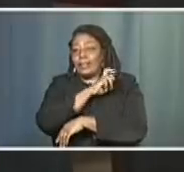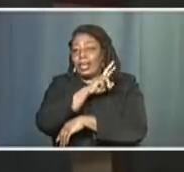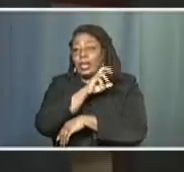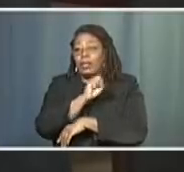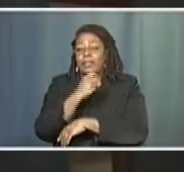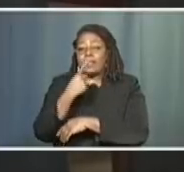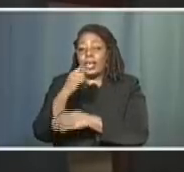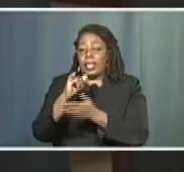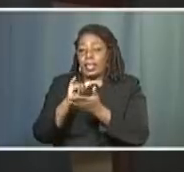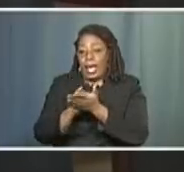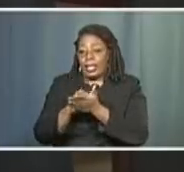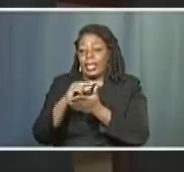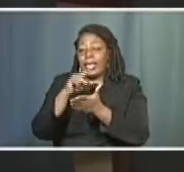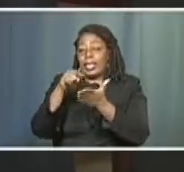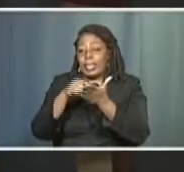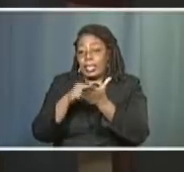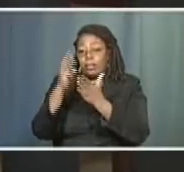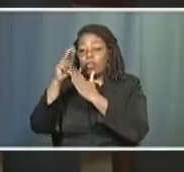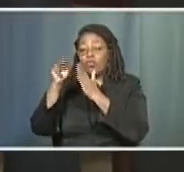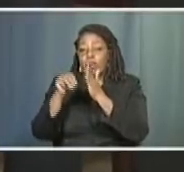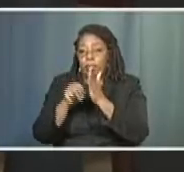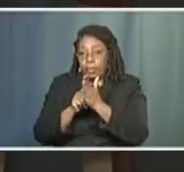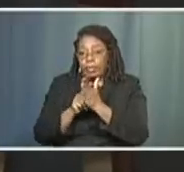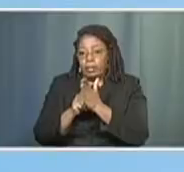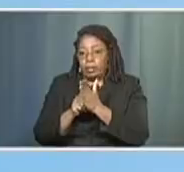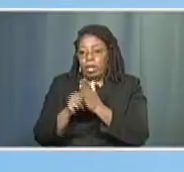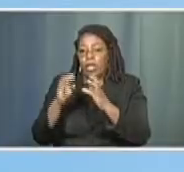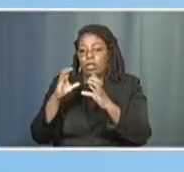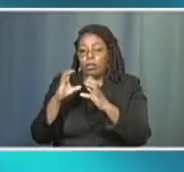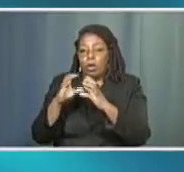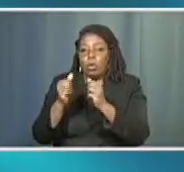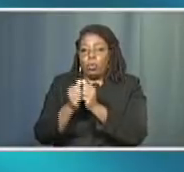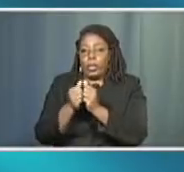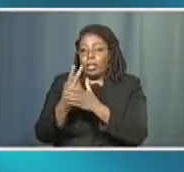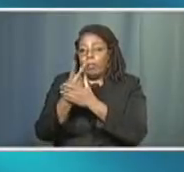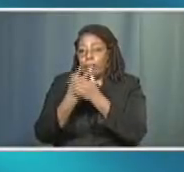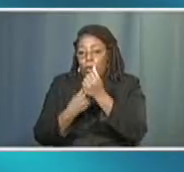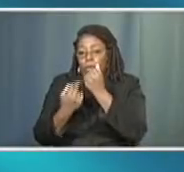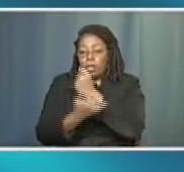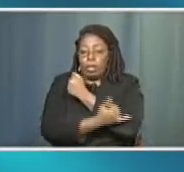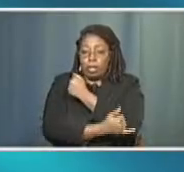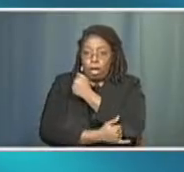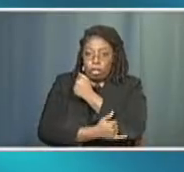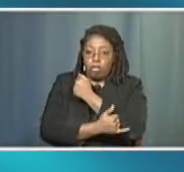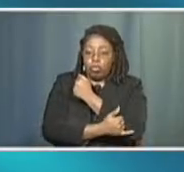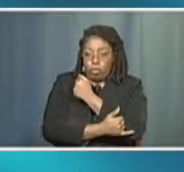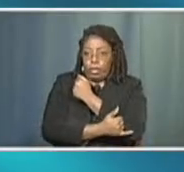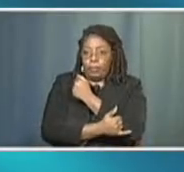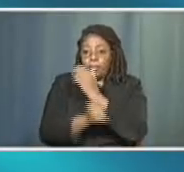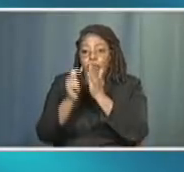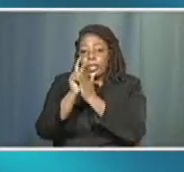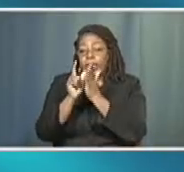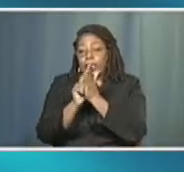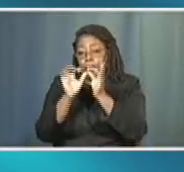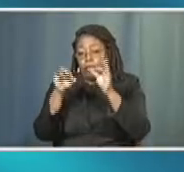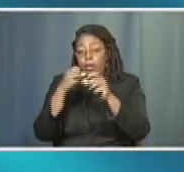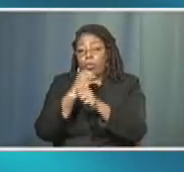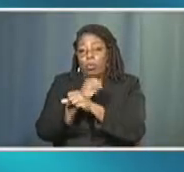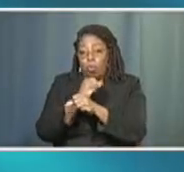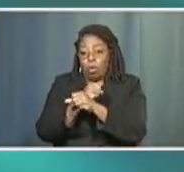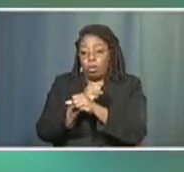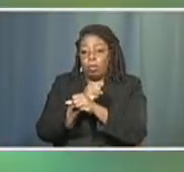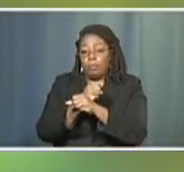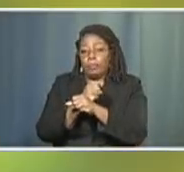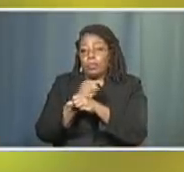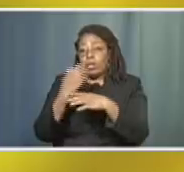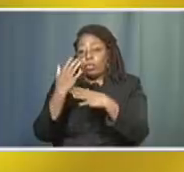noting that the bilateral agreement is considered functional cooperation between the two countries. With the legal framework laid, German Ambassador